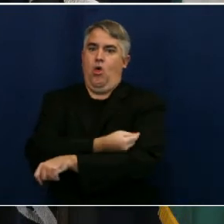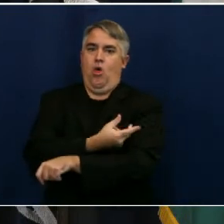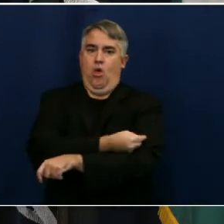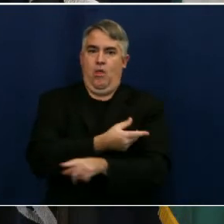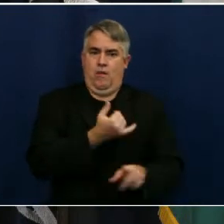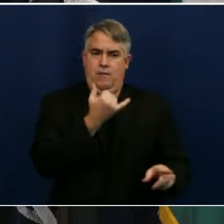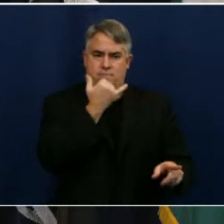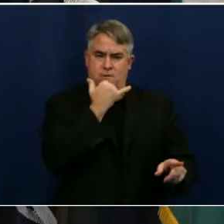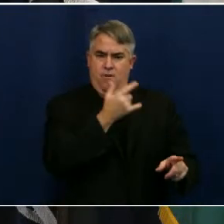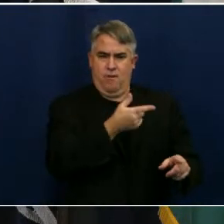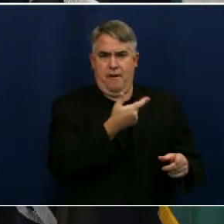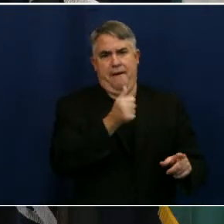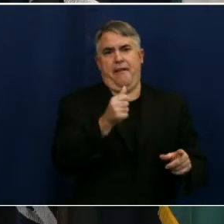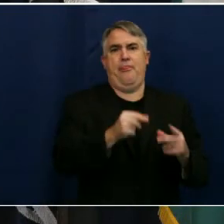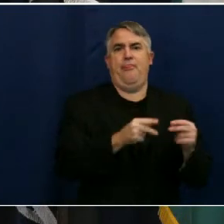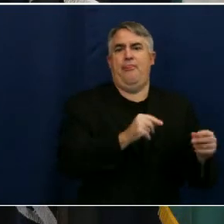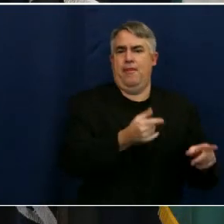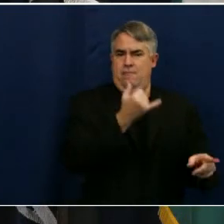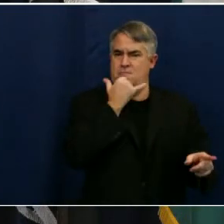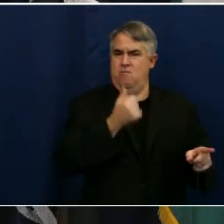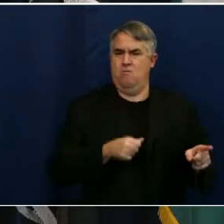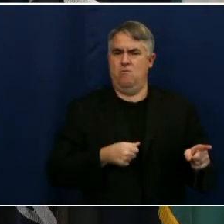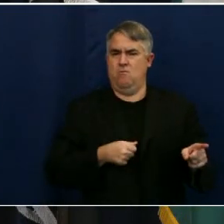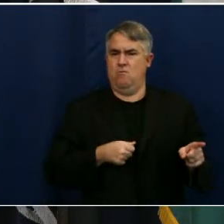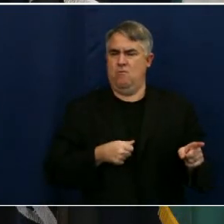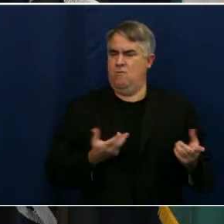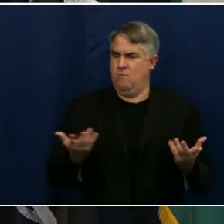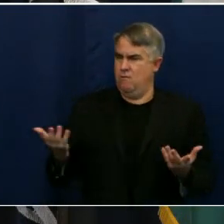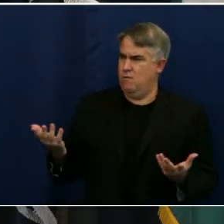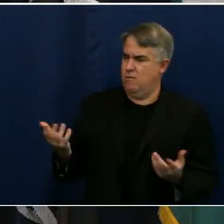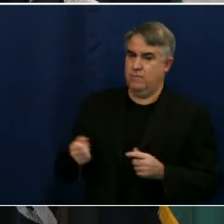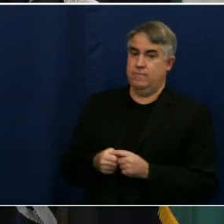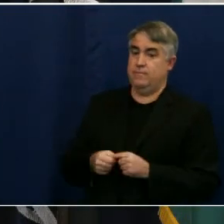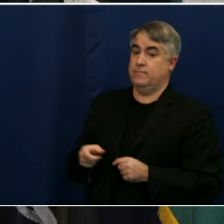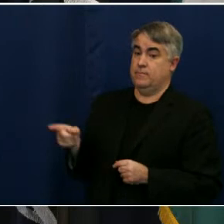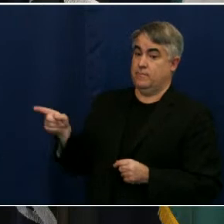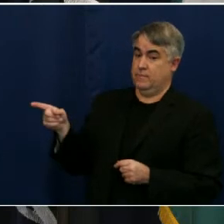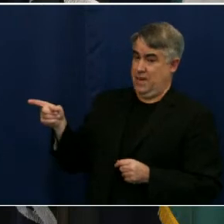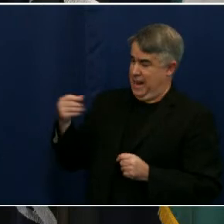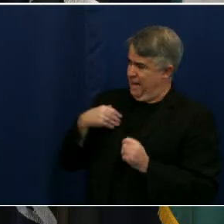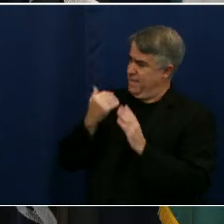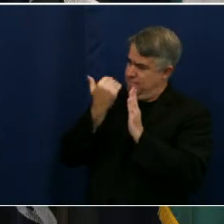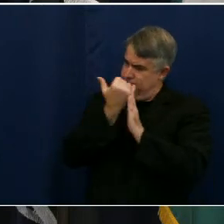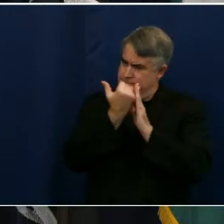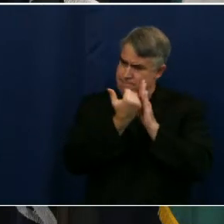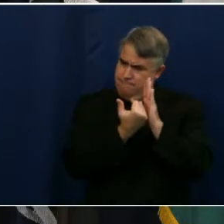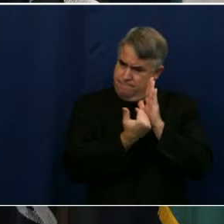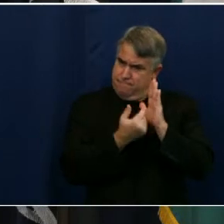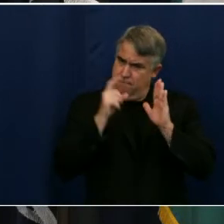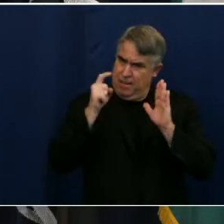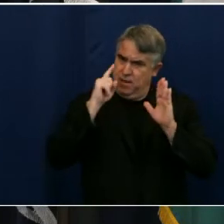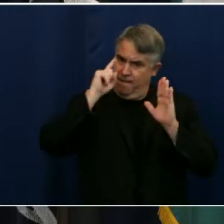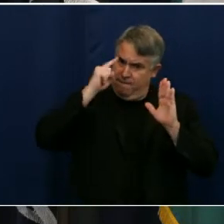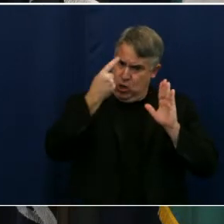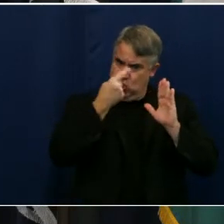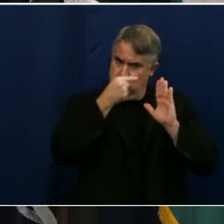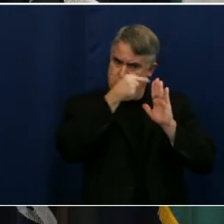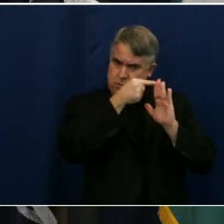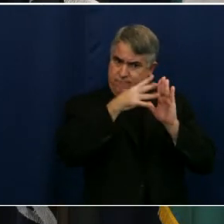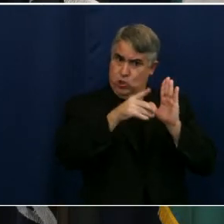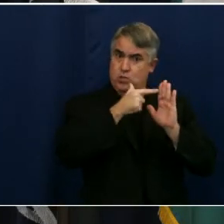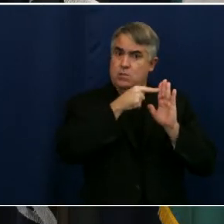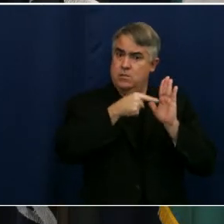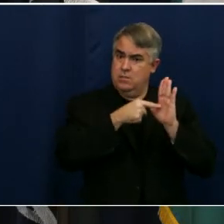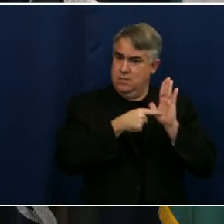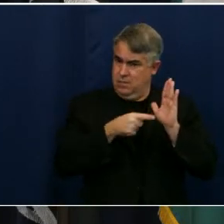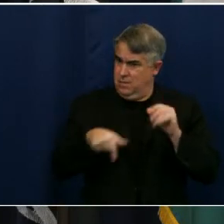runs the vaccine registry, electronic registry that all of these doses are put into when they're administered. Has the county taken